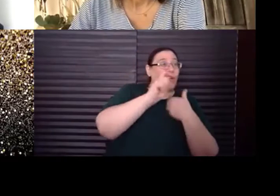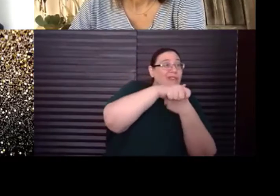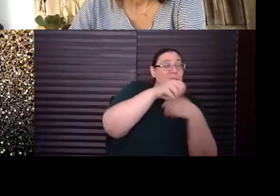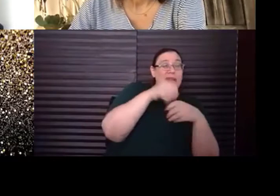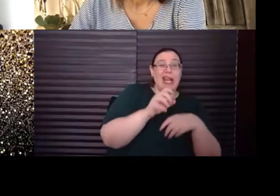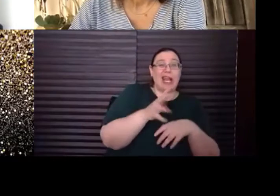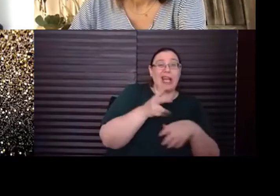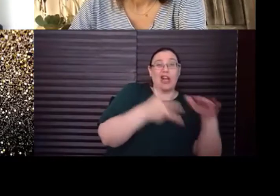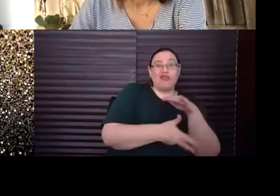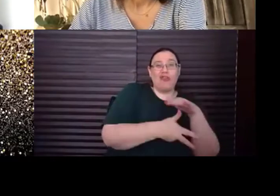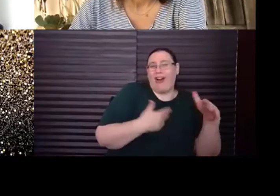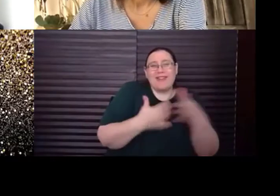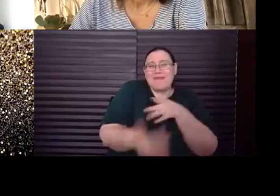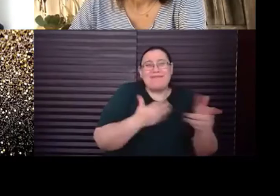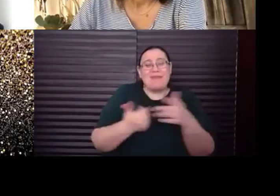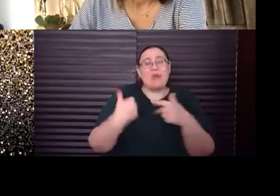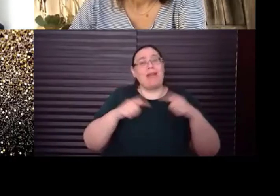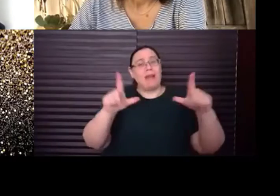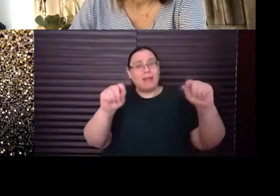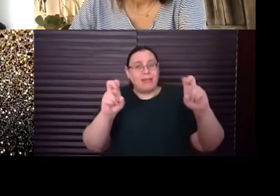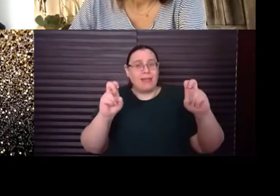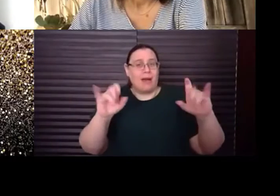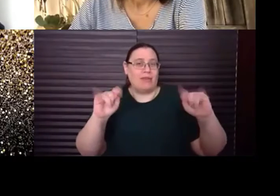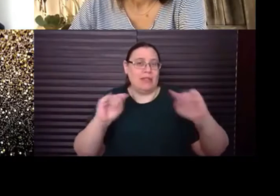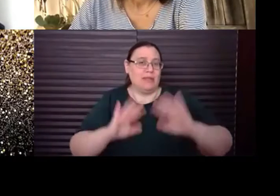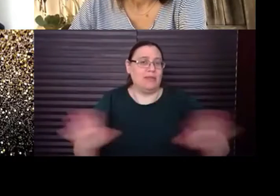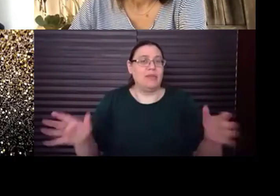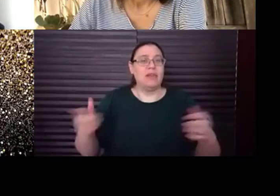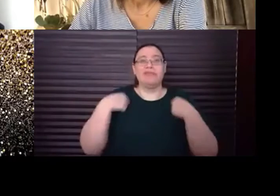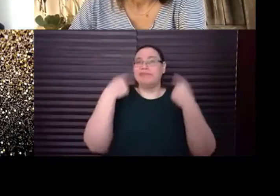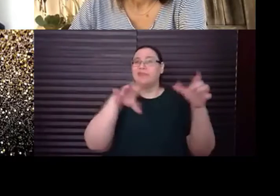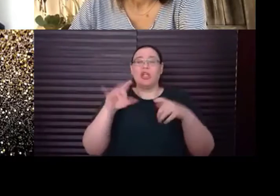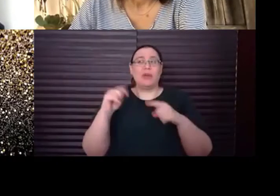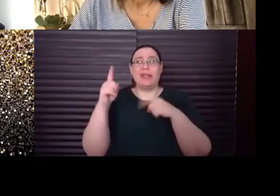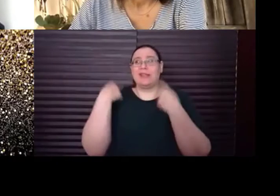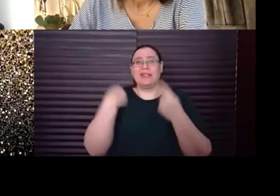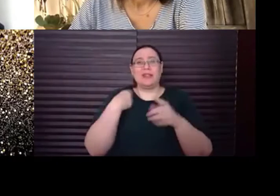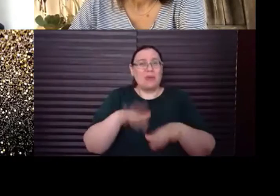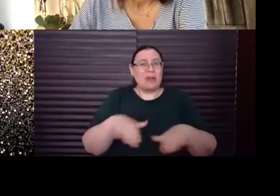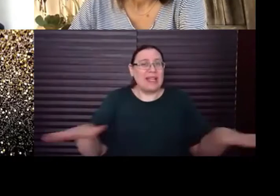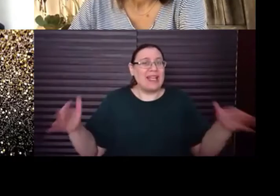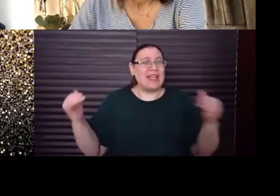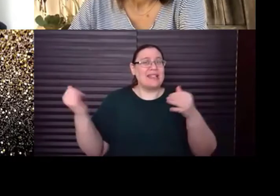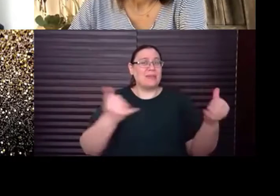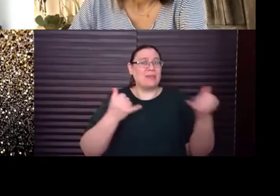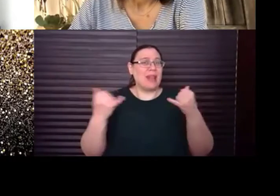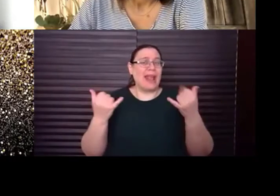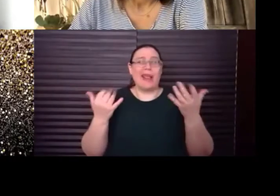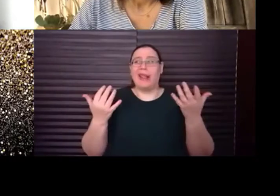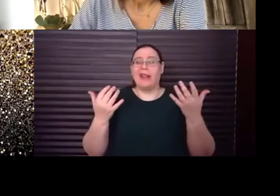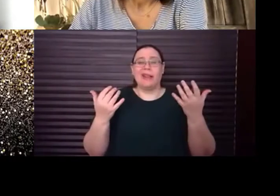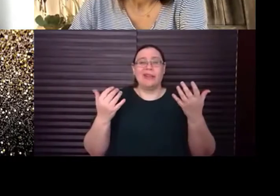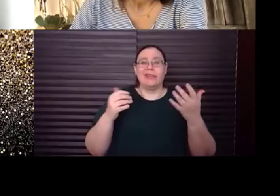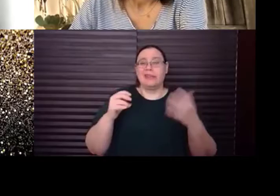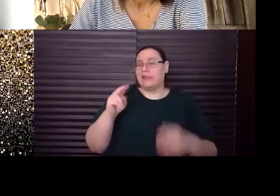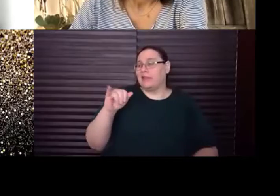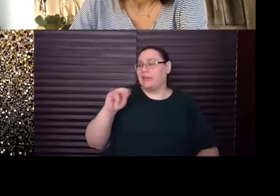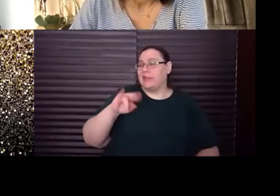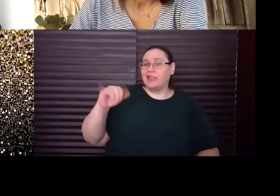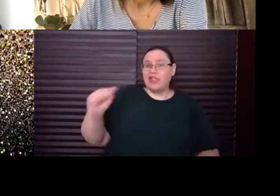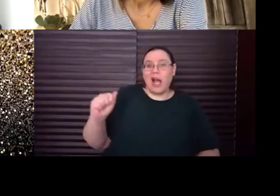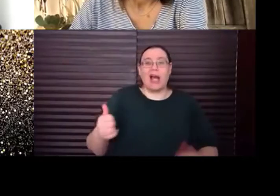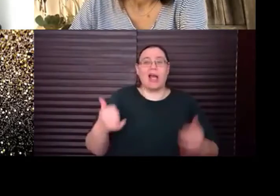garage. Yeah, we love doing this. And I mean, we've all been doing it since we were kids, playing Ninja,